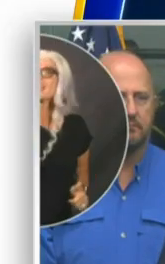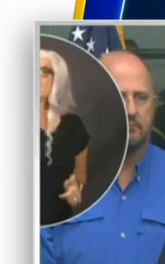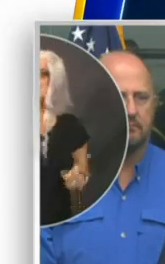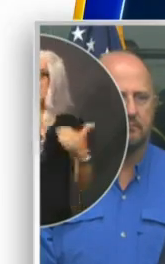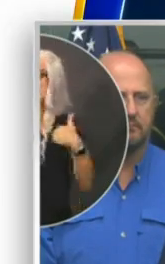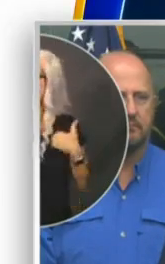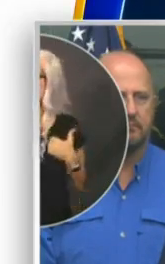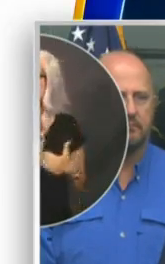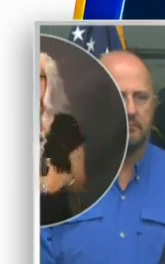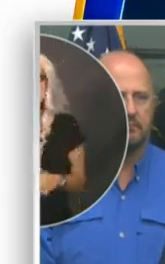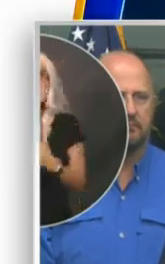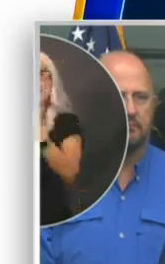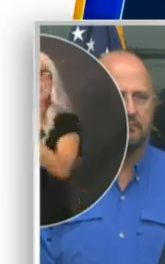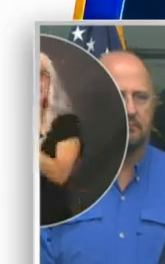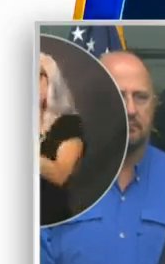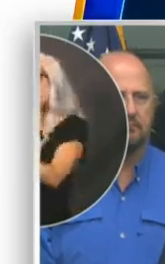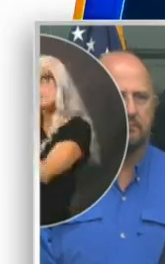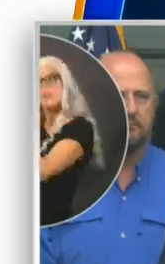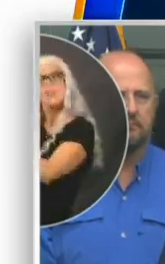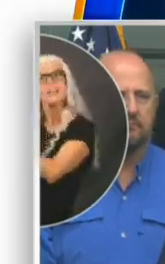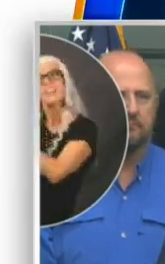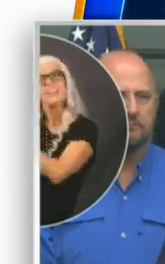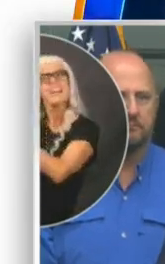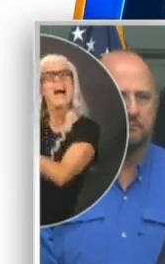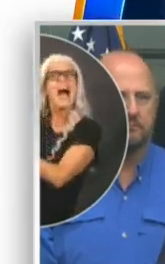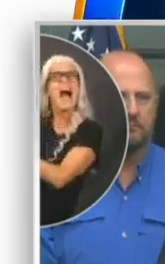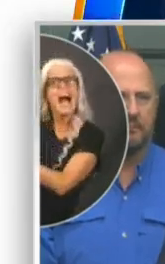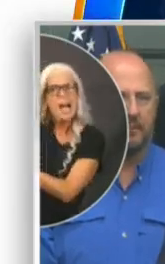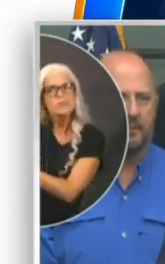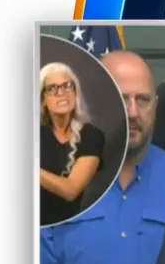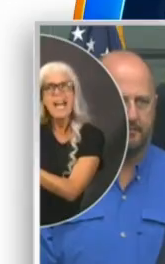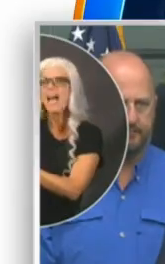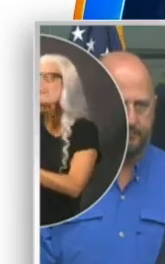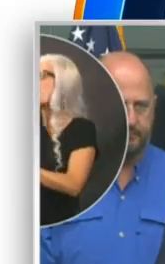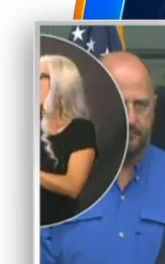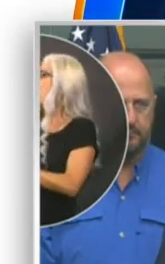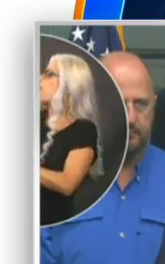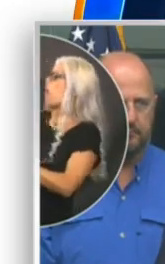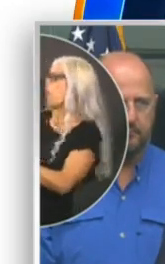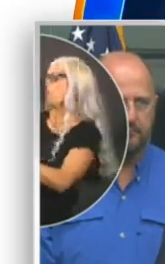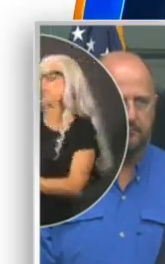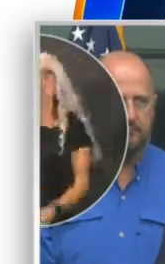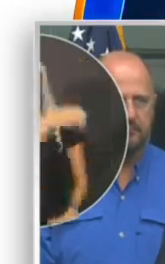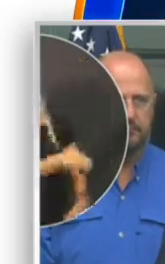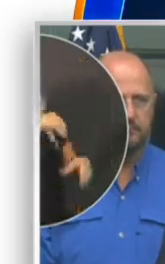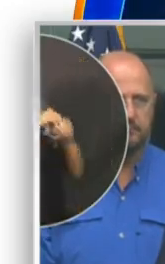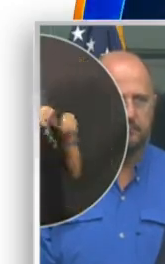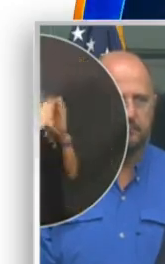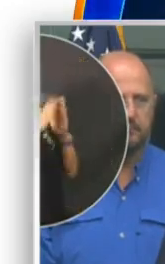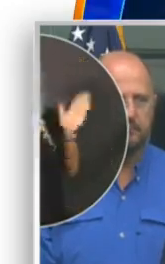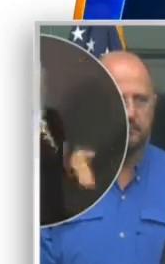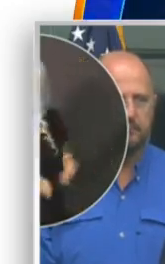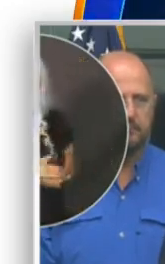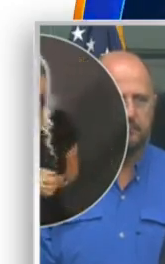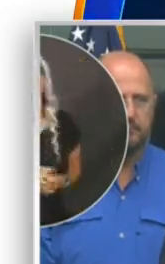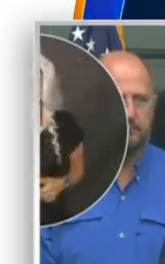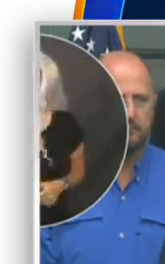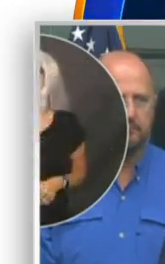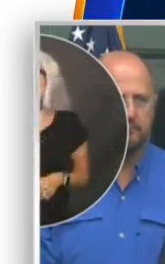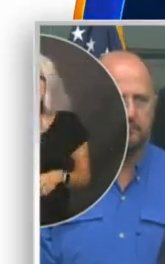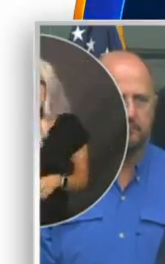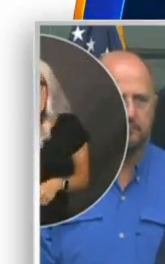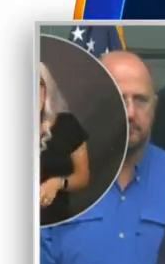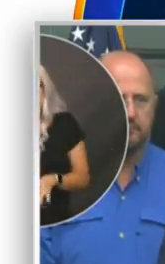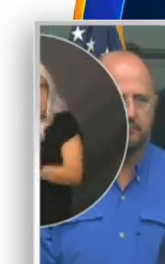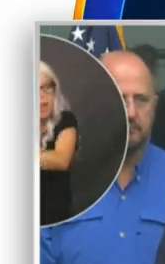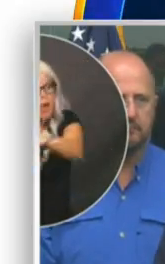your home. Do not operate that indoors. And then don't drive in flooded streets. People will look and think they can drive through